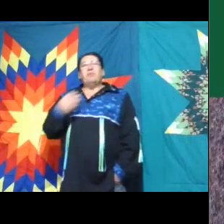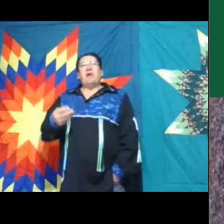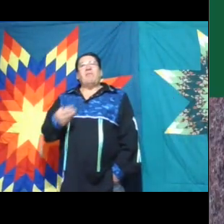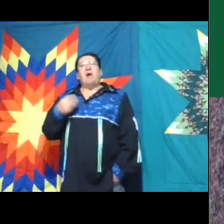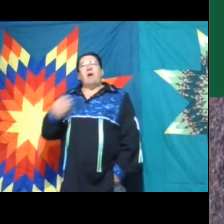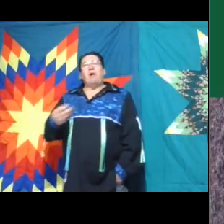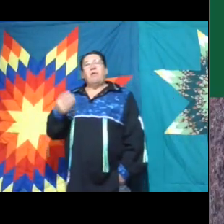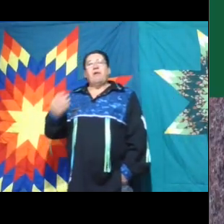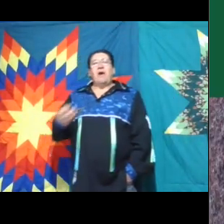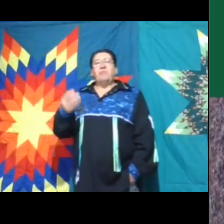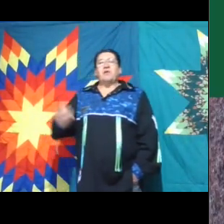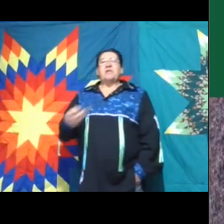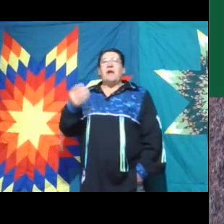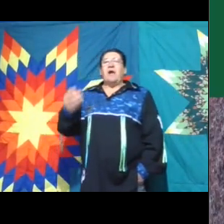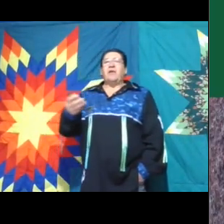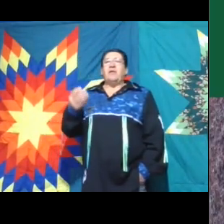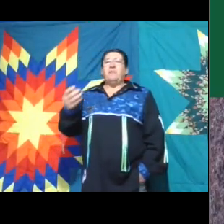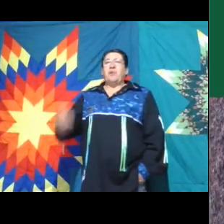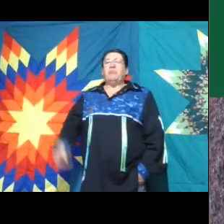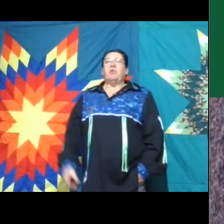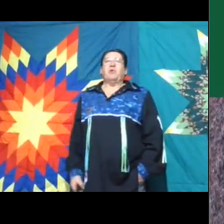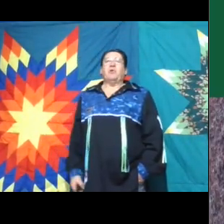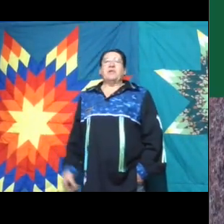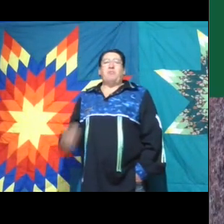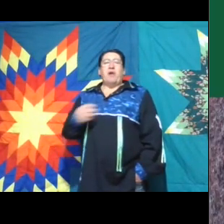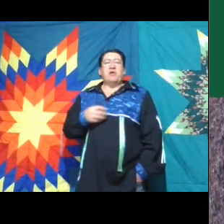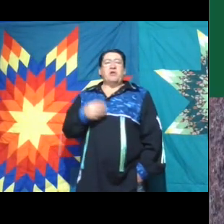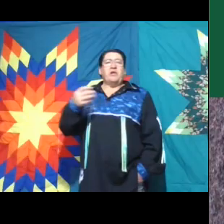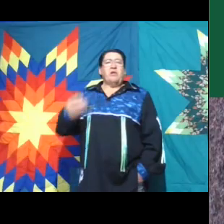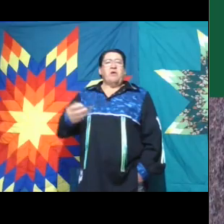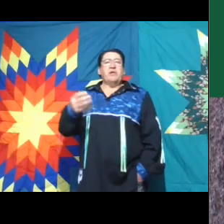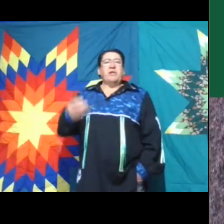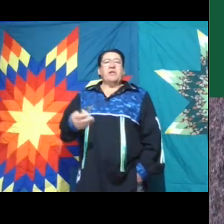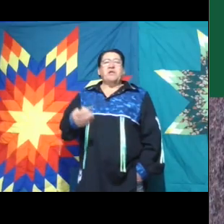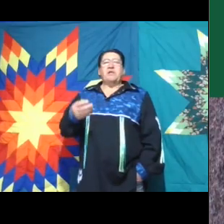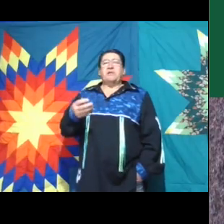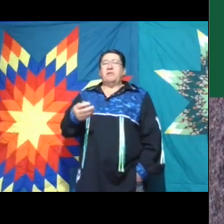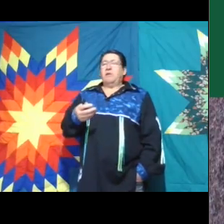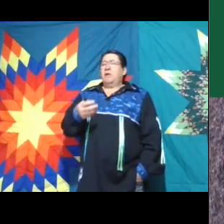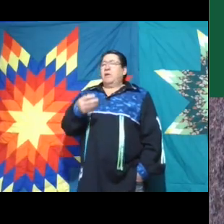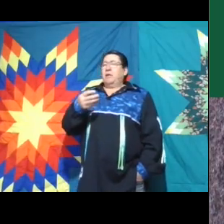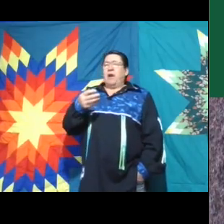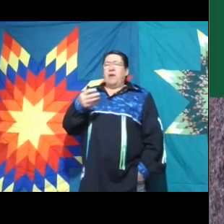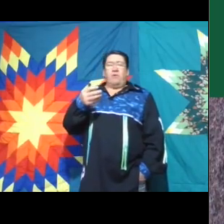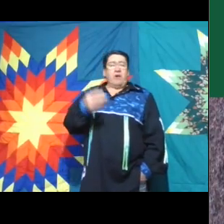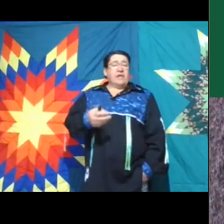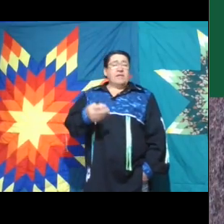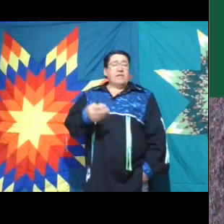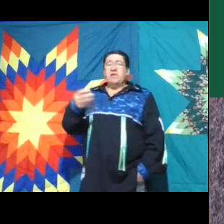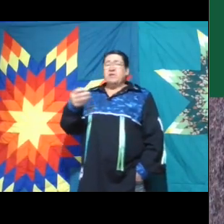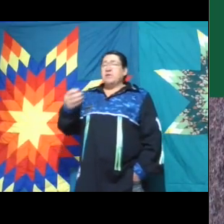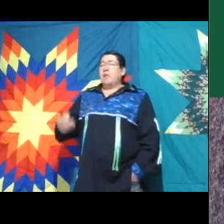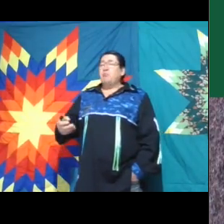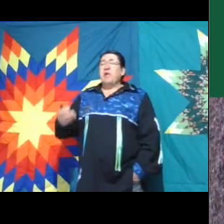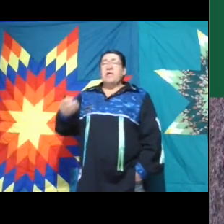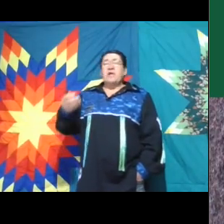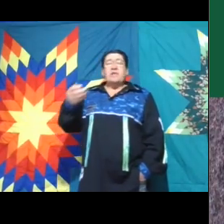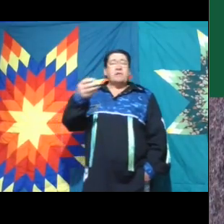Indigenous people have a hard time trusting other people, especially non-Indigenous, either